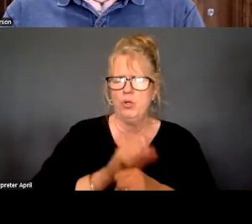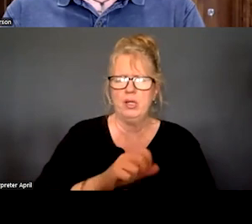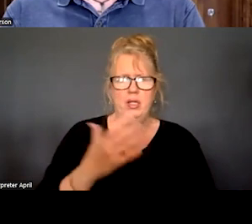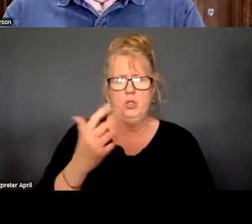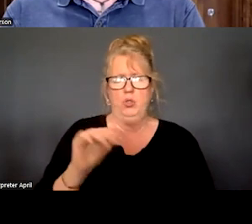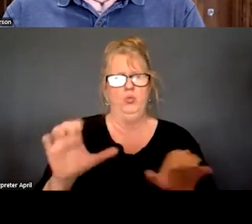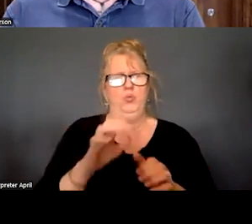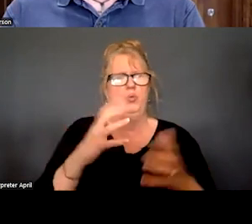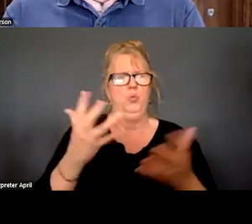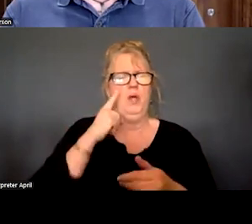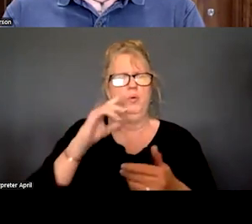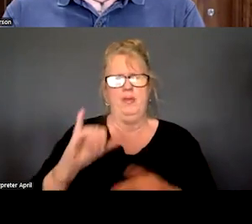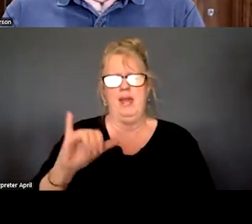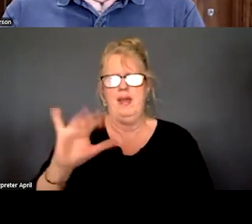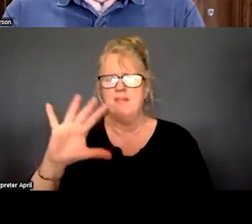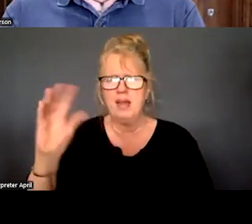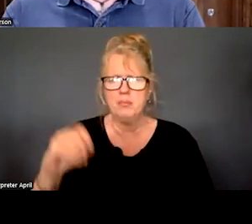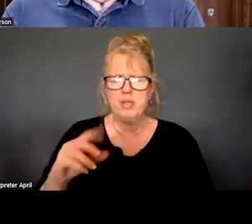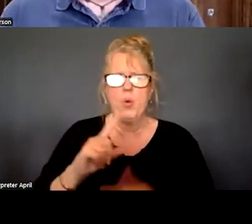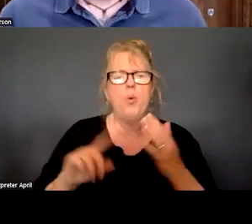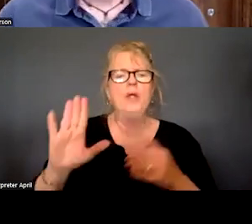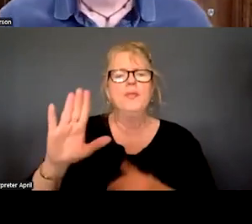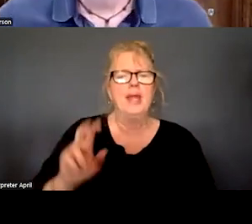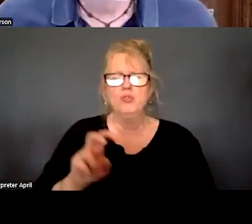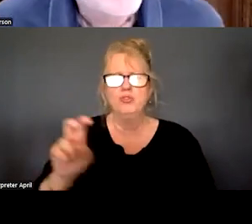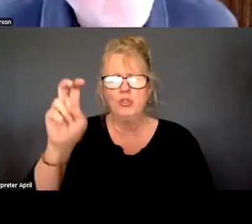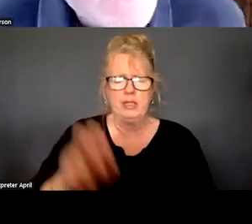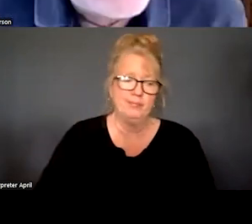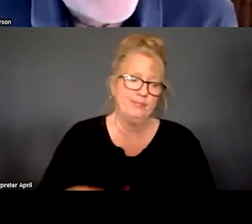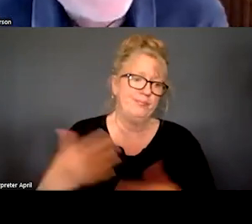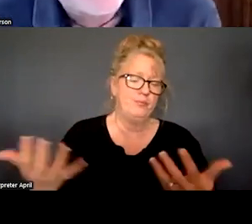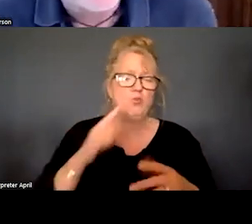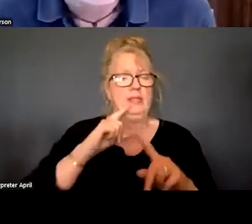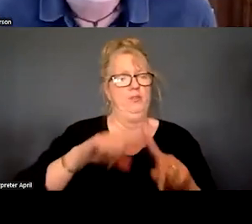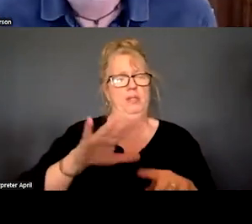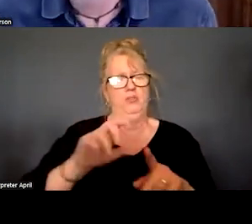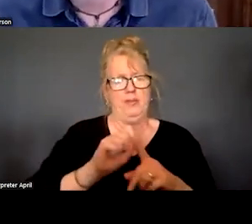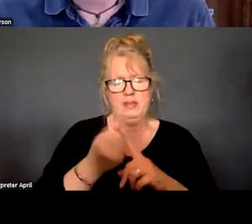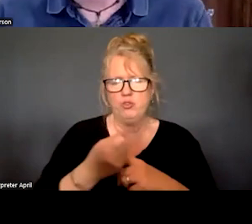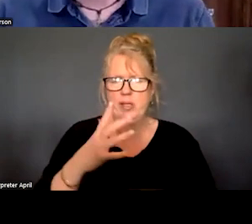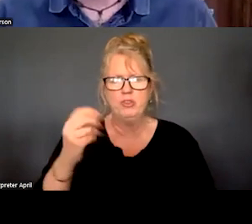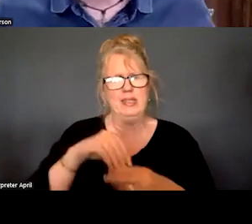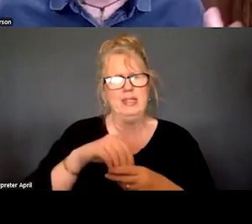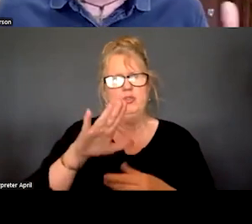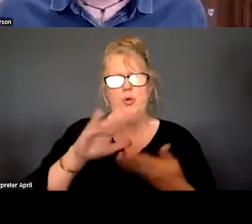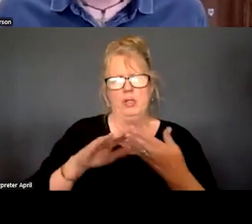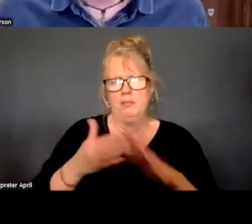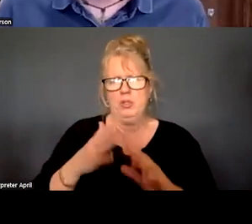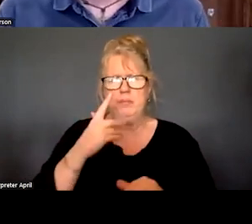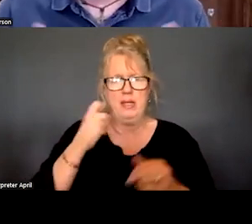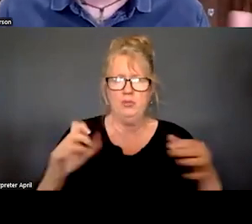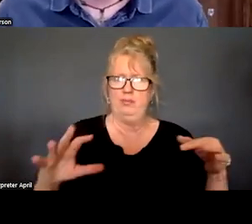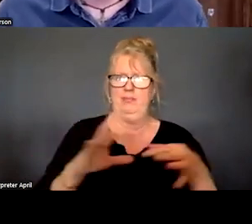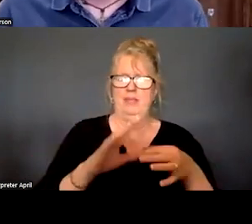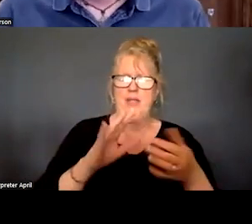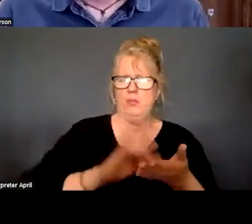what with those 5%, and what's their journey? That depends on the situation that you're in your community, right? Are you attached to a medical